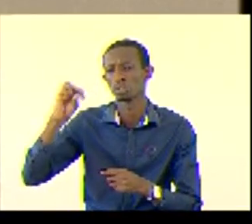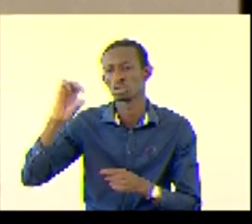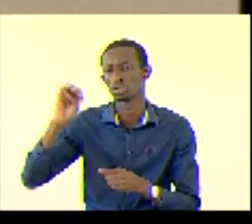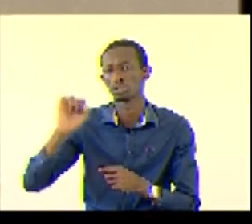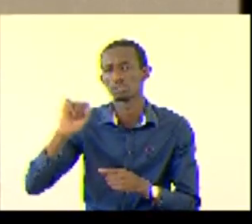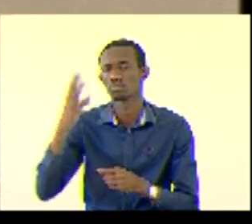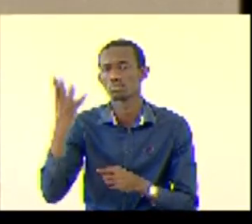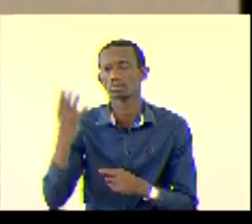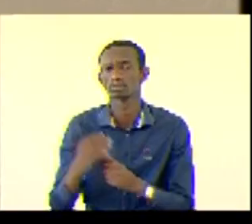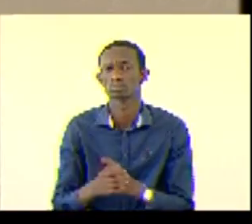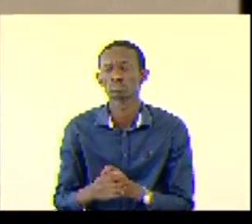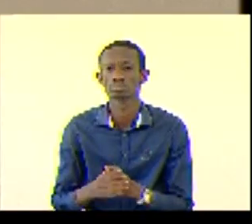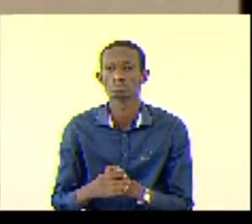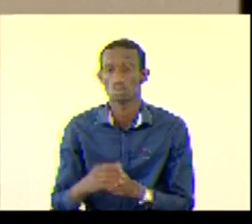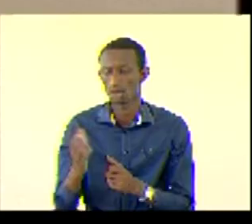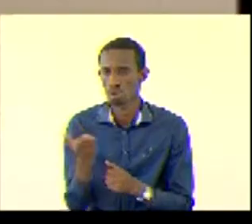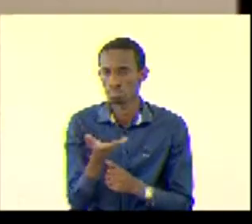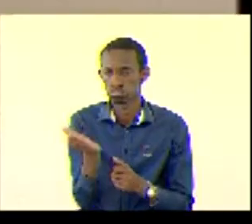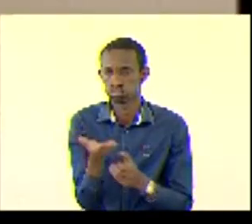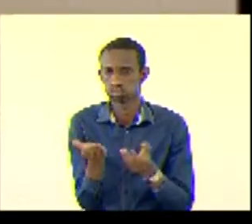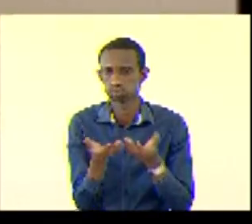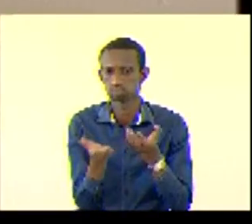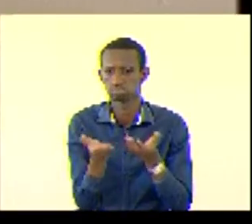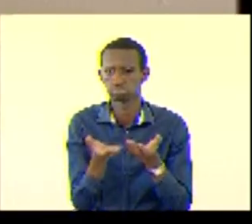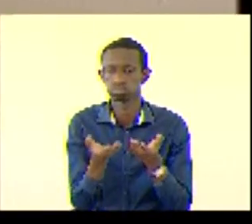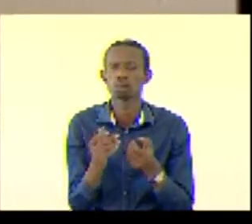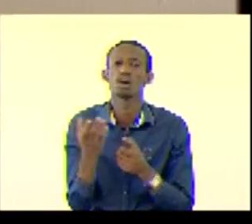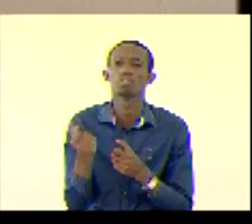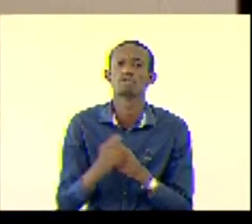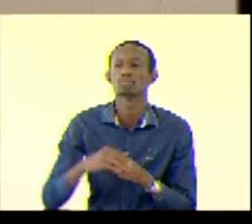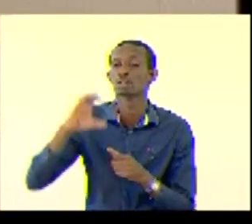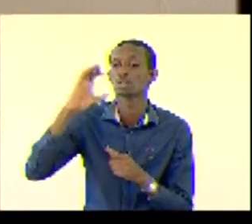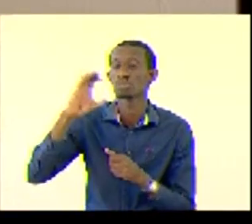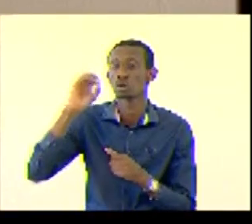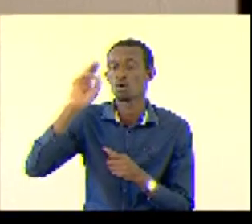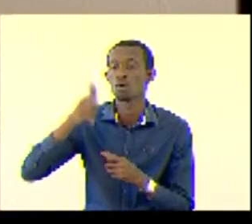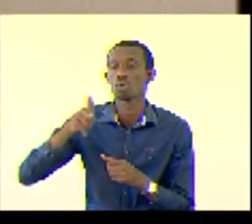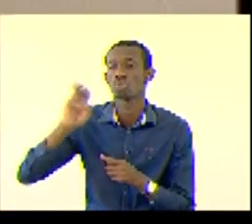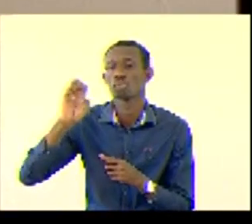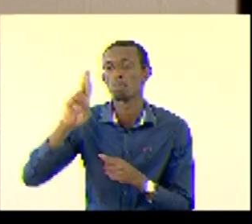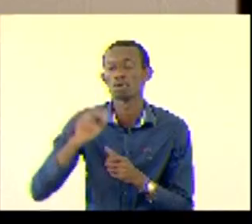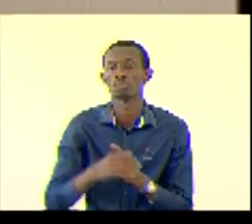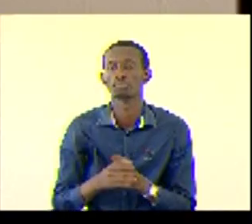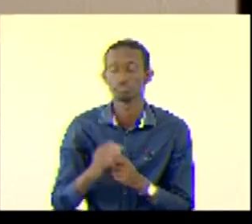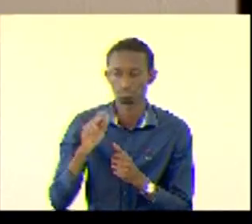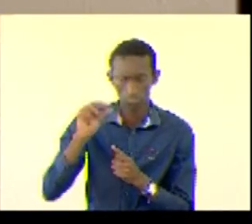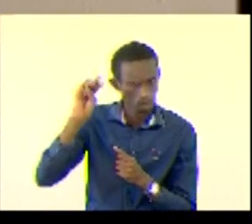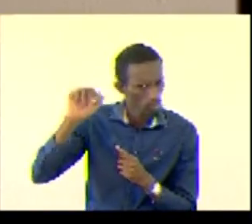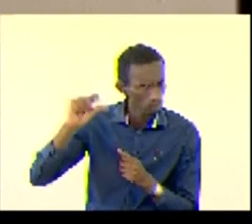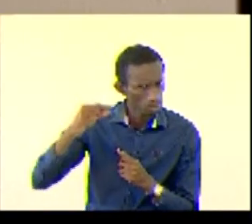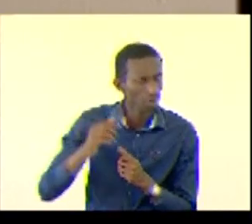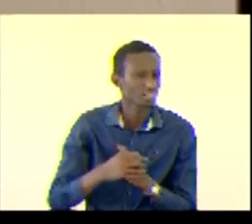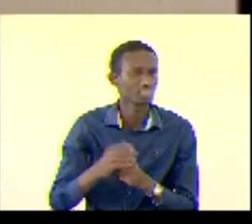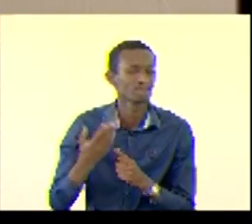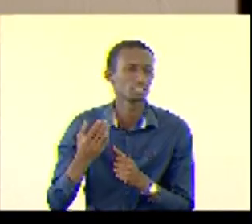2 oxide. I usually always, because manganese 4 oxide is the most common one, so I tend to